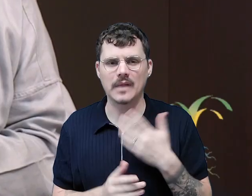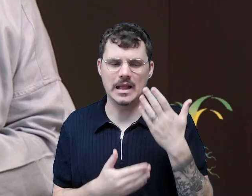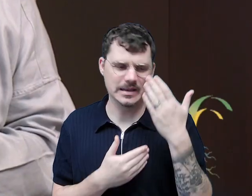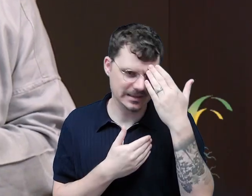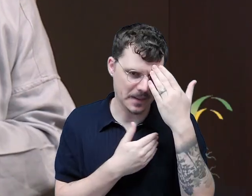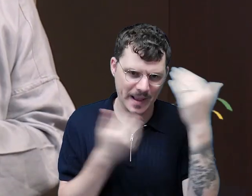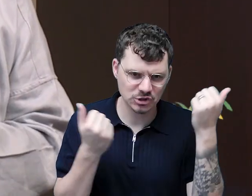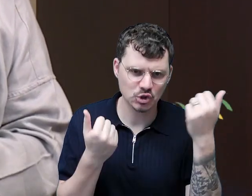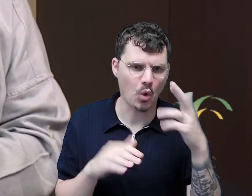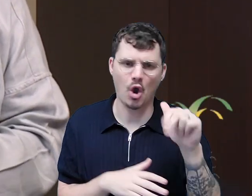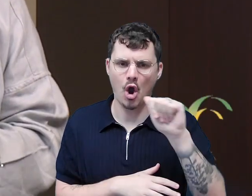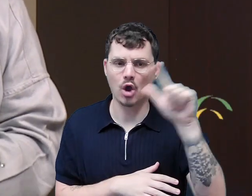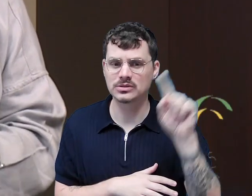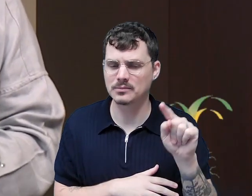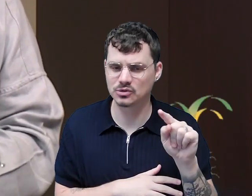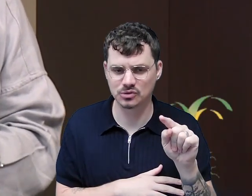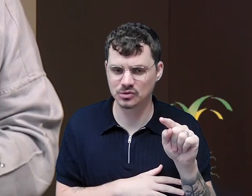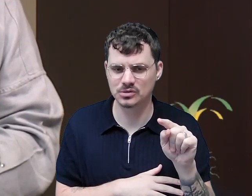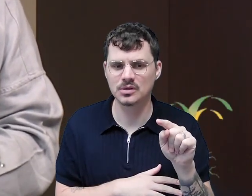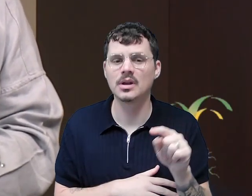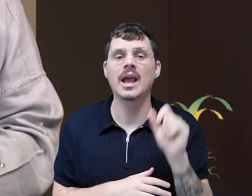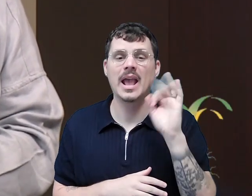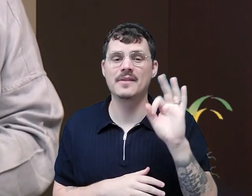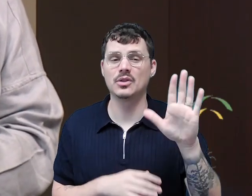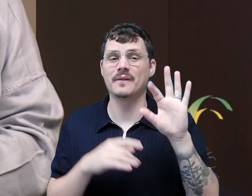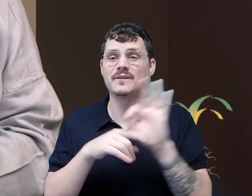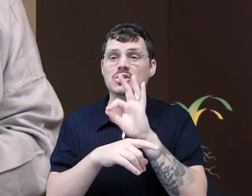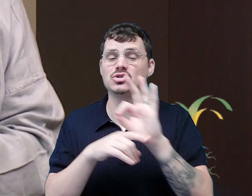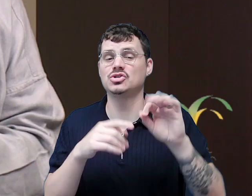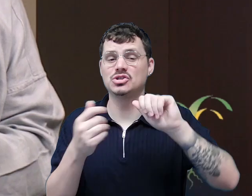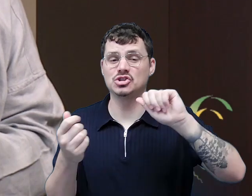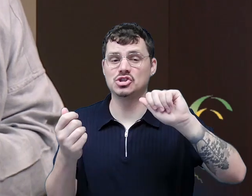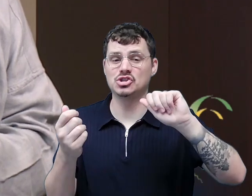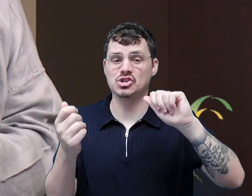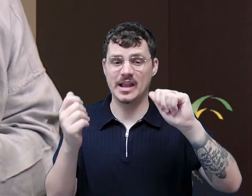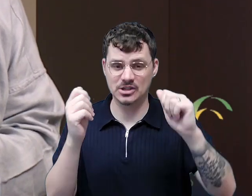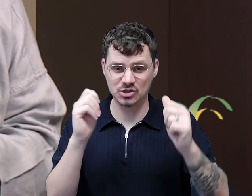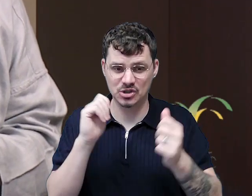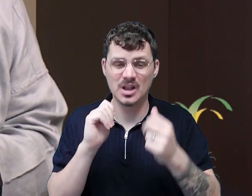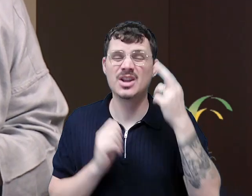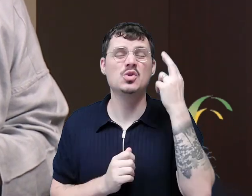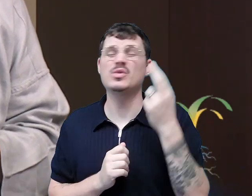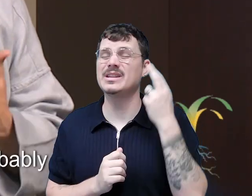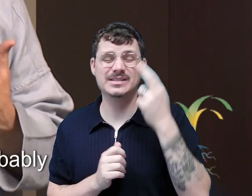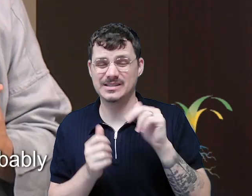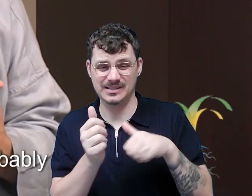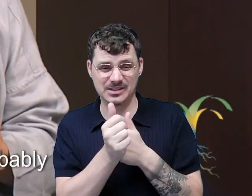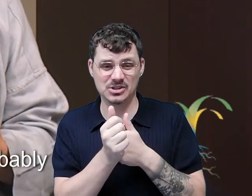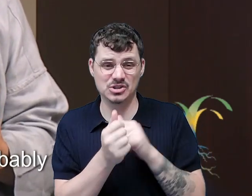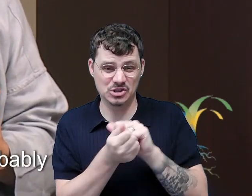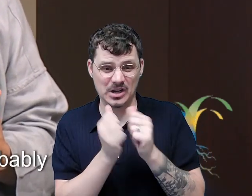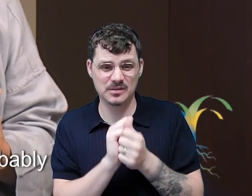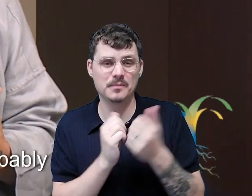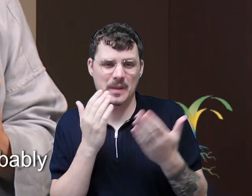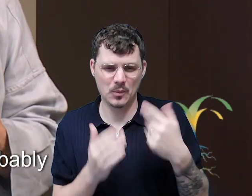have a dementia. They don't have Alzheimer's. If their function is changing, the reason for